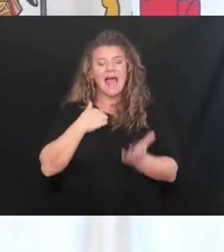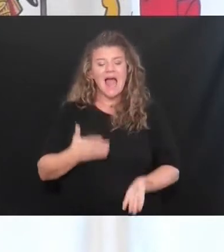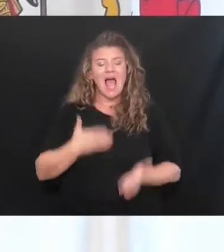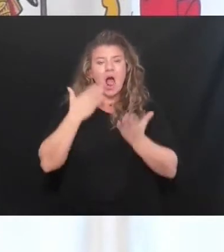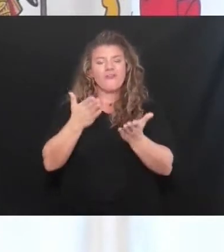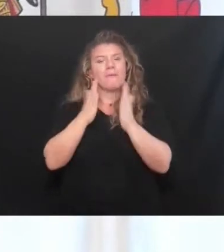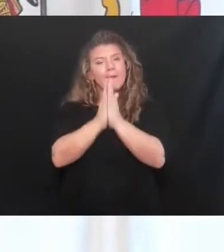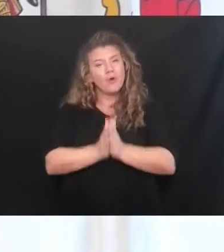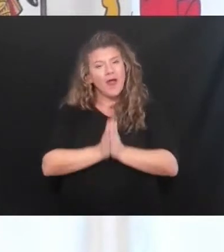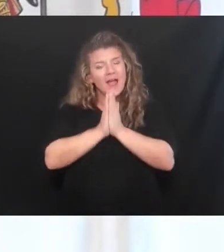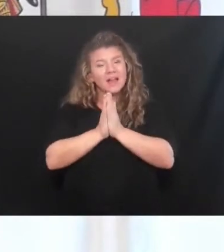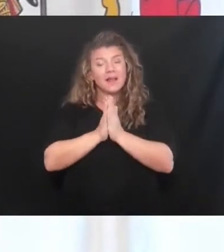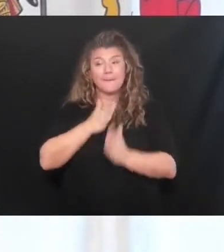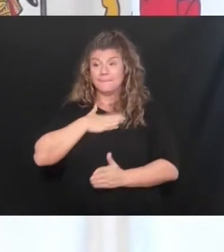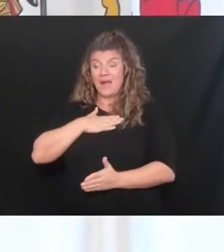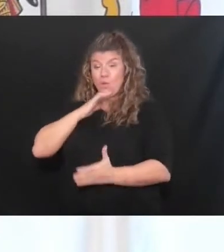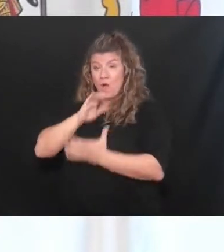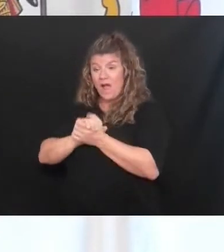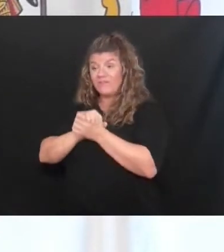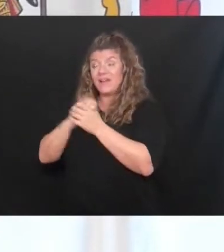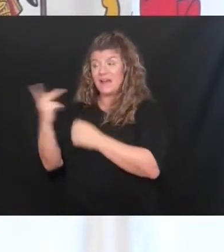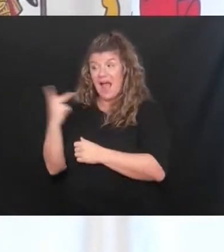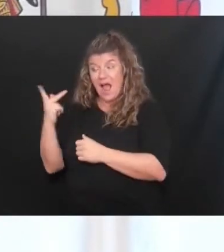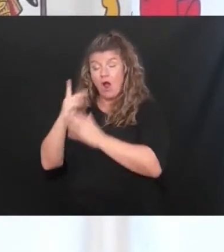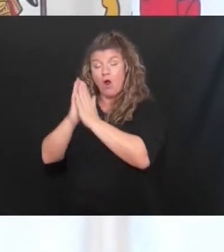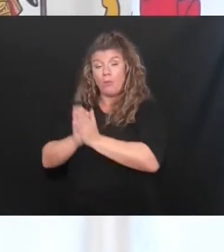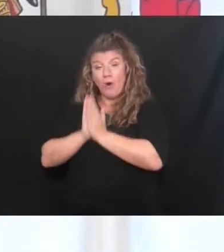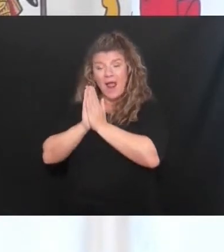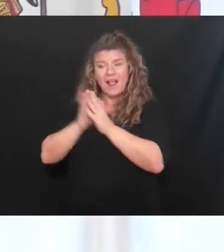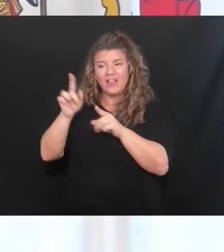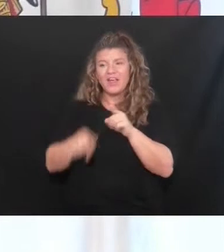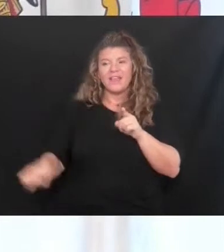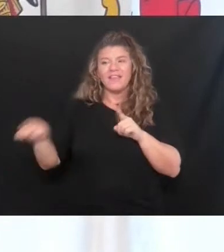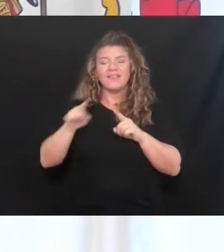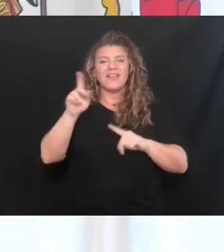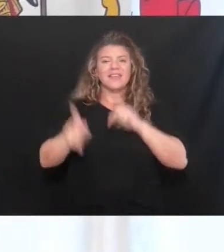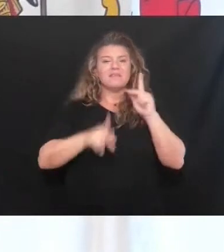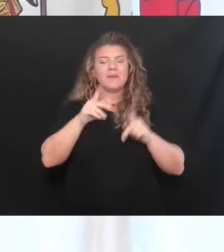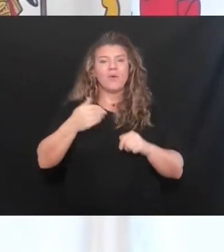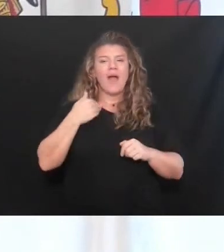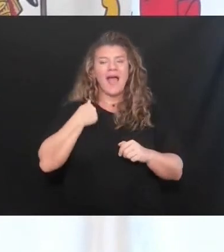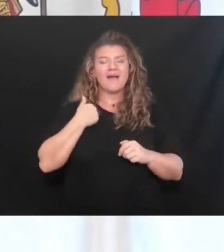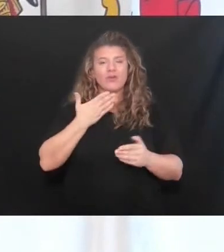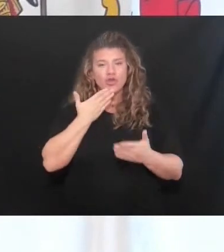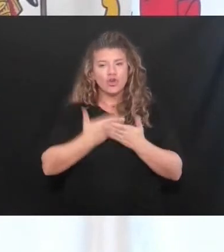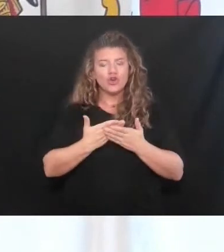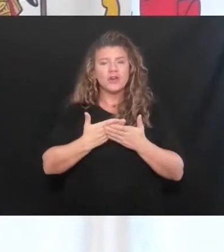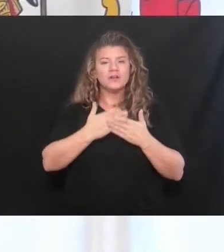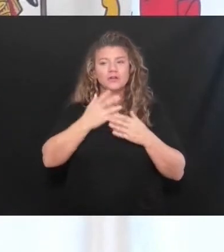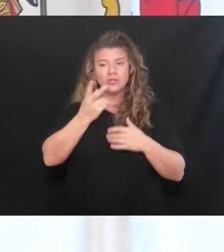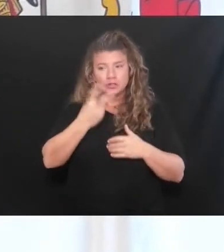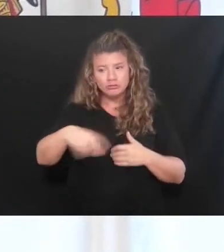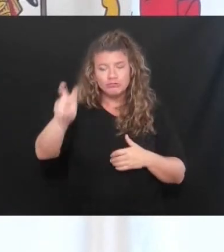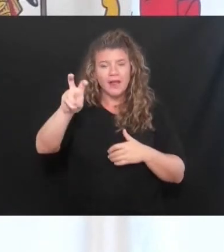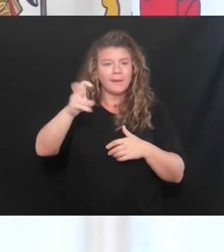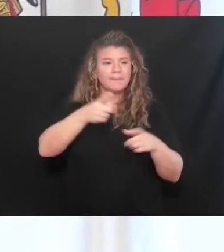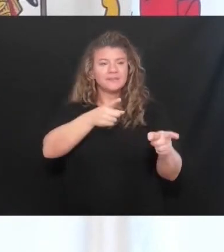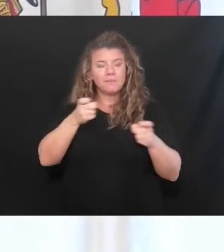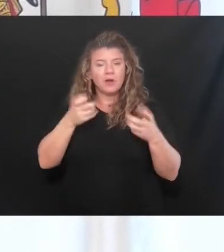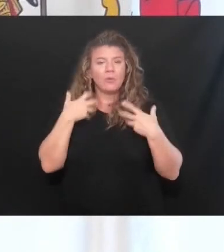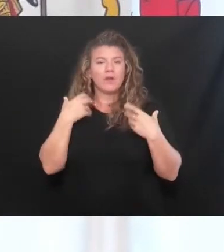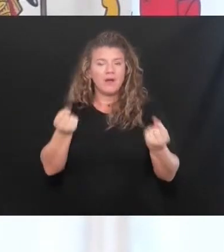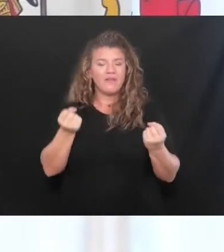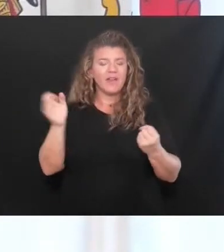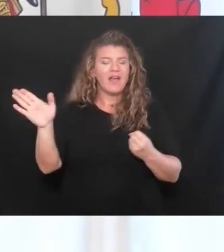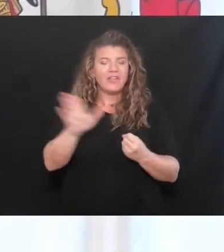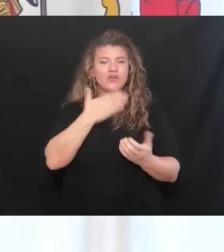prayers. Kathy offers up hers, that these people will have a speedy recovery, and we just know of the great